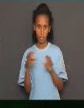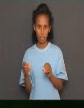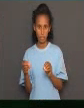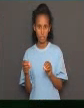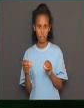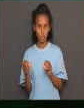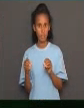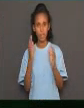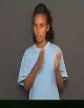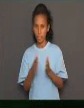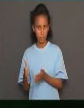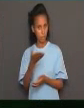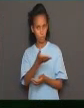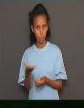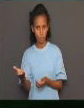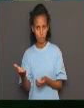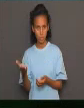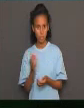Students, let's get ready.